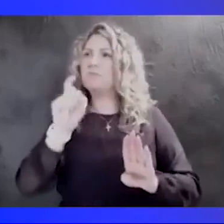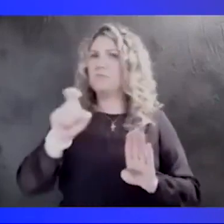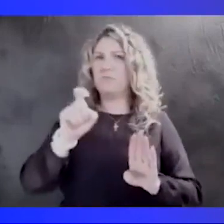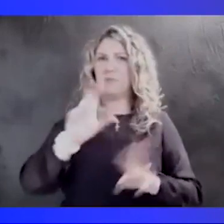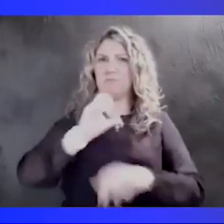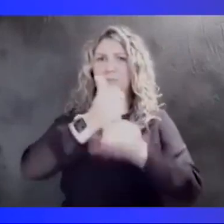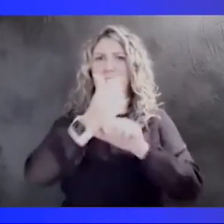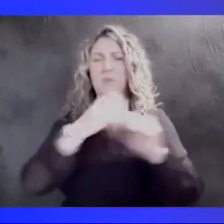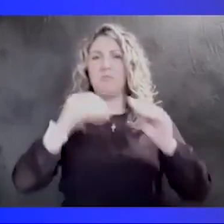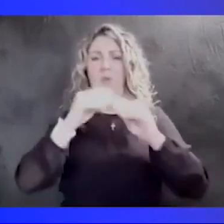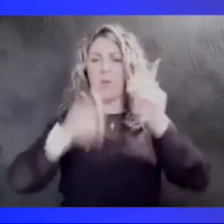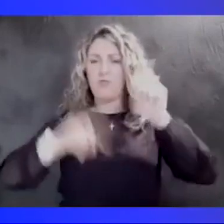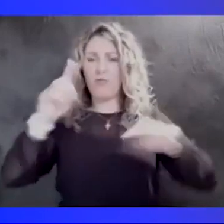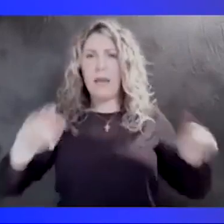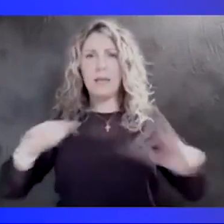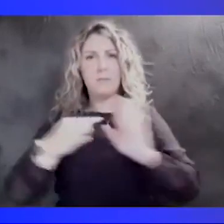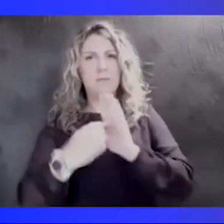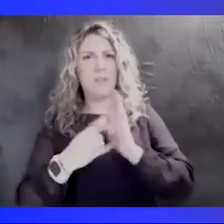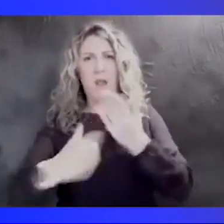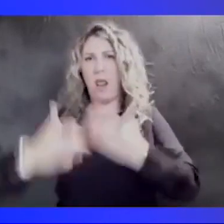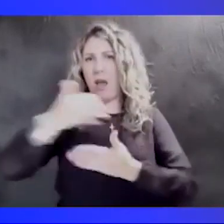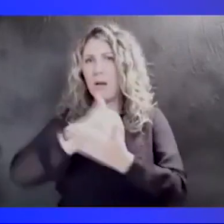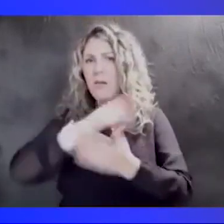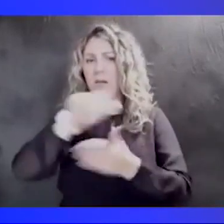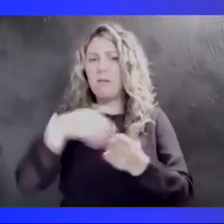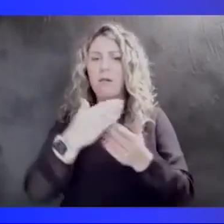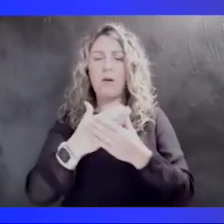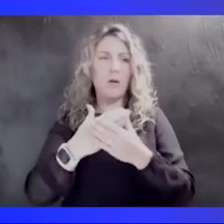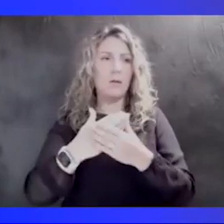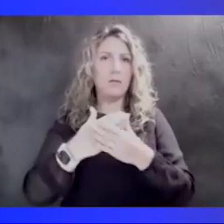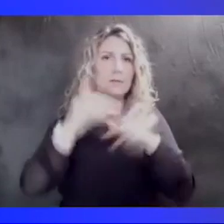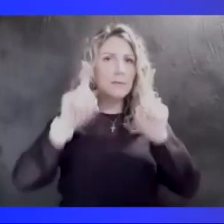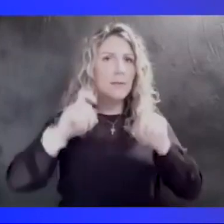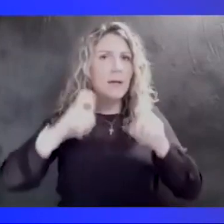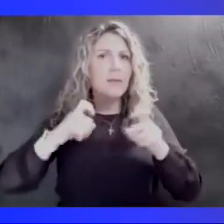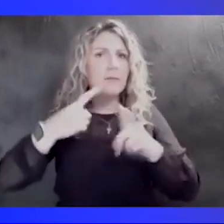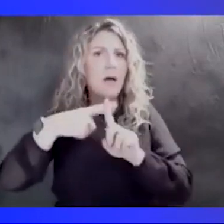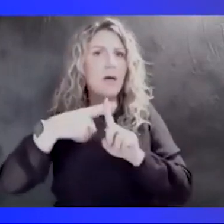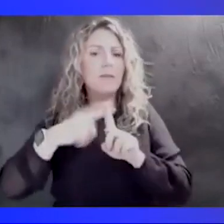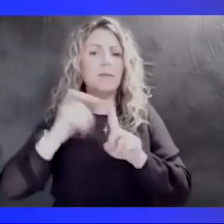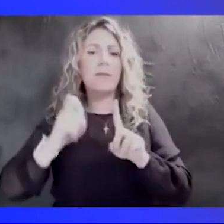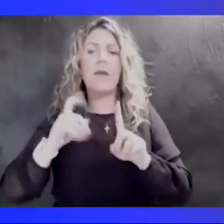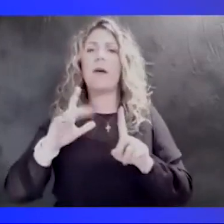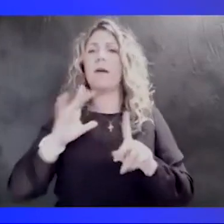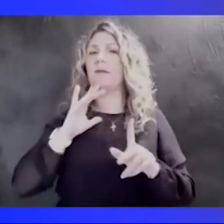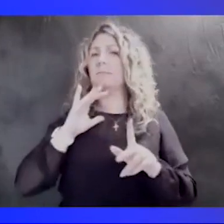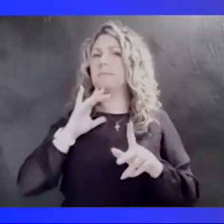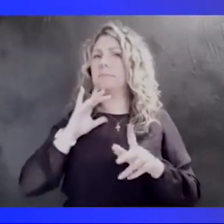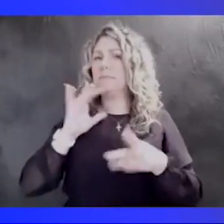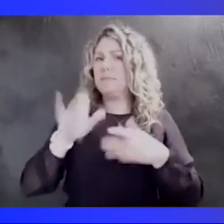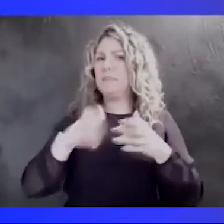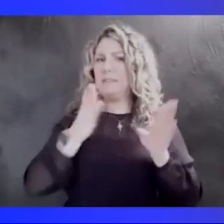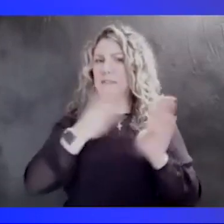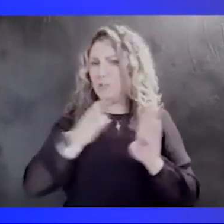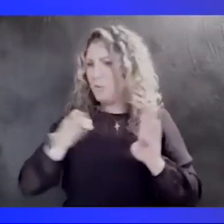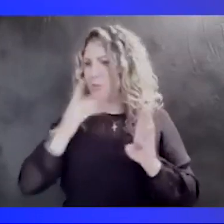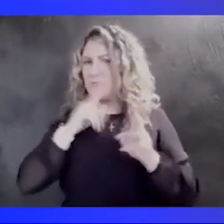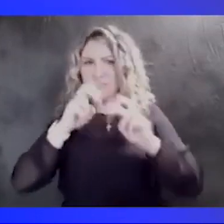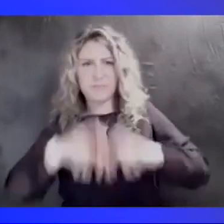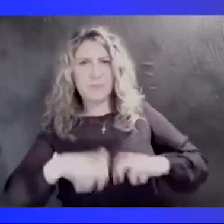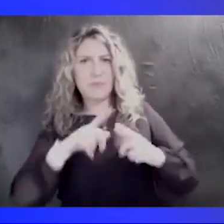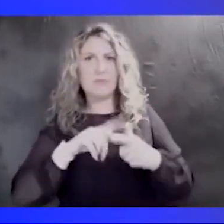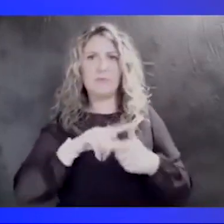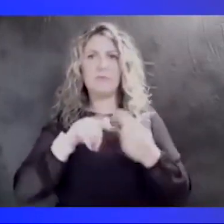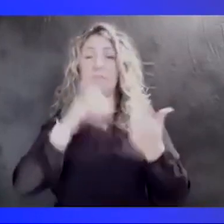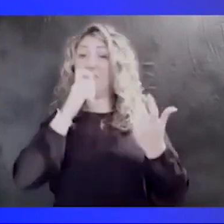sample collection of our specimens that are testing positive for that genomic sequencing. But unfortunately, it doesn't change the way we treat folks